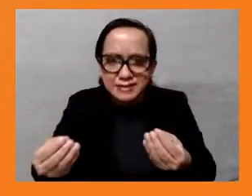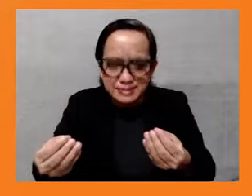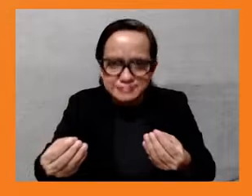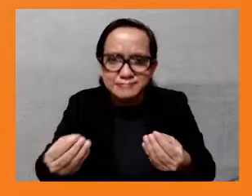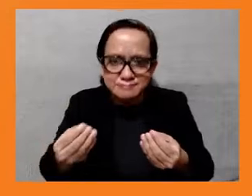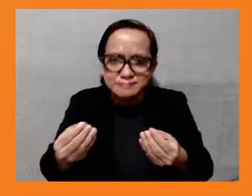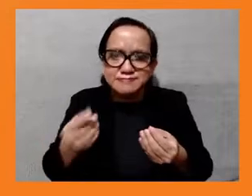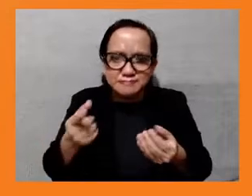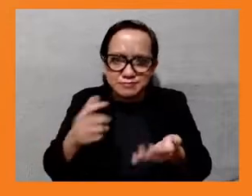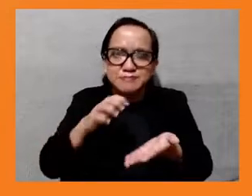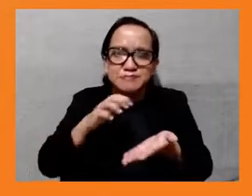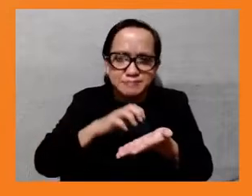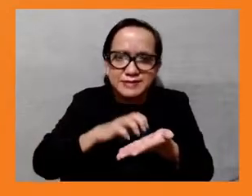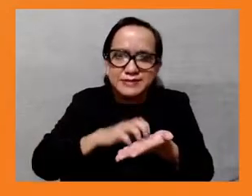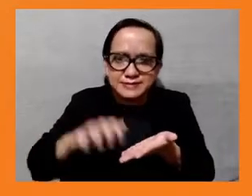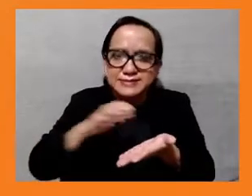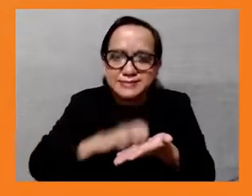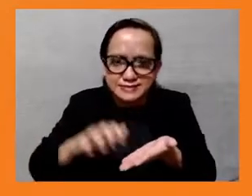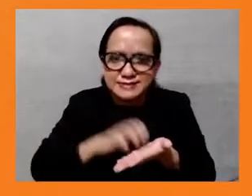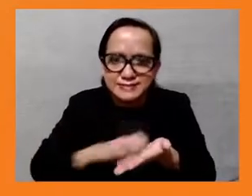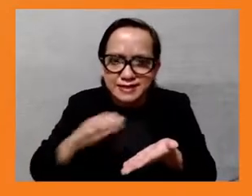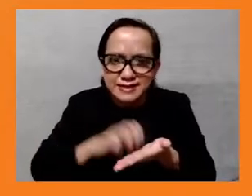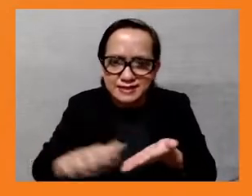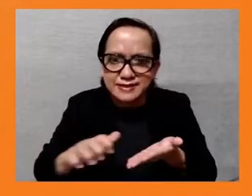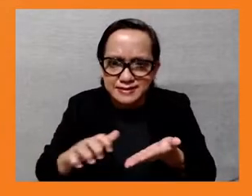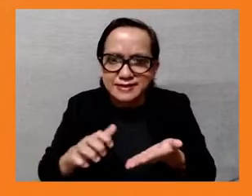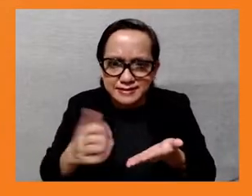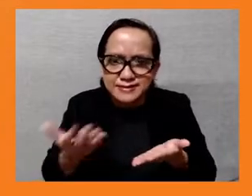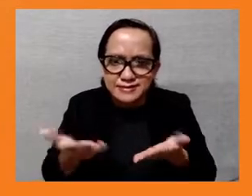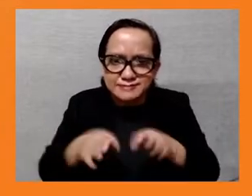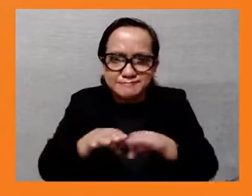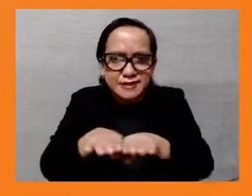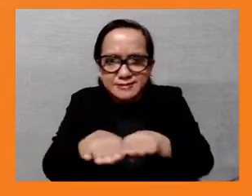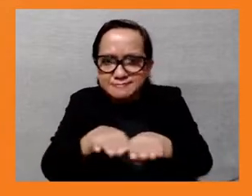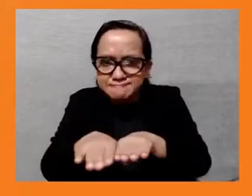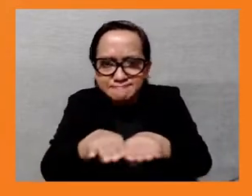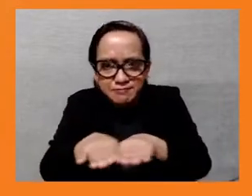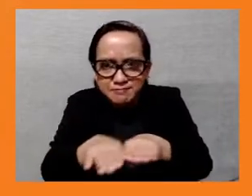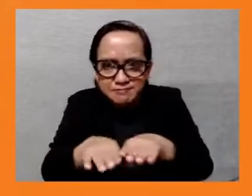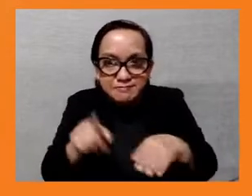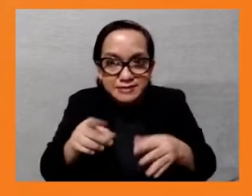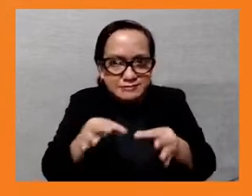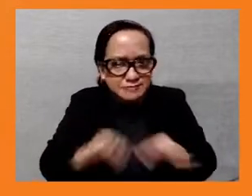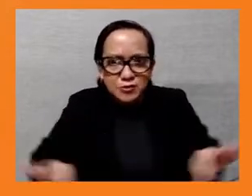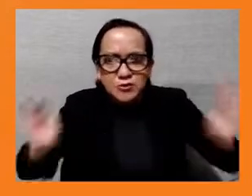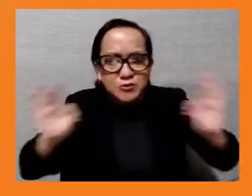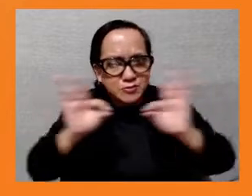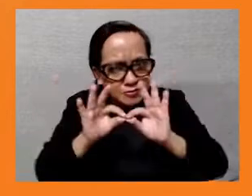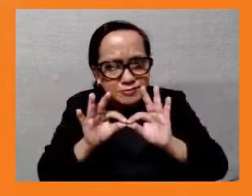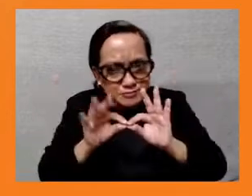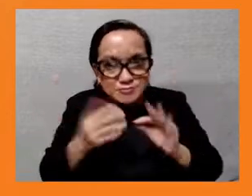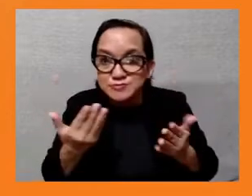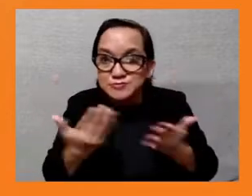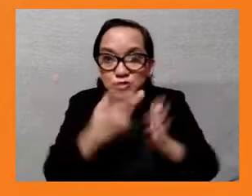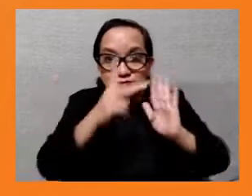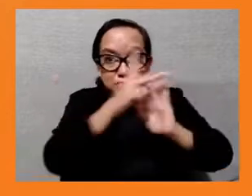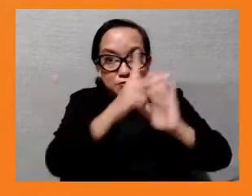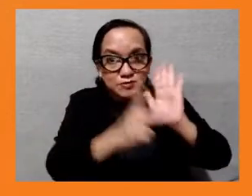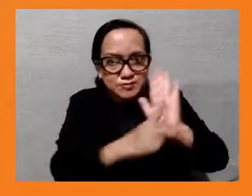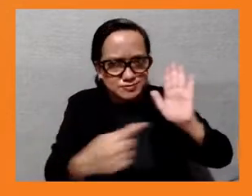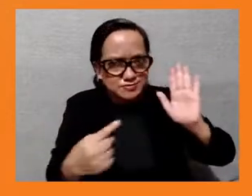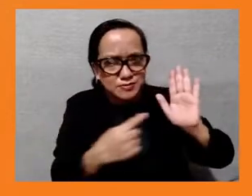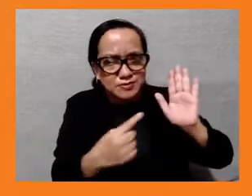this also from the project affected people's consultations, that, you know, getting that information available, making sure that it's up to date,